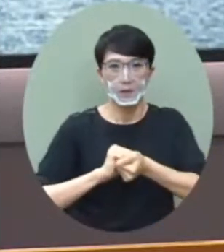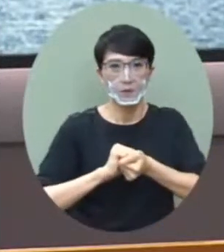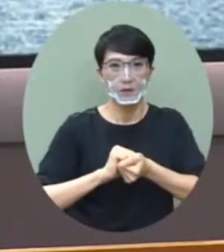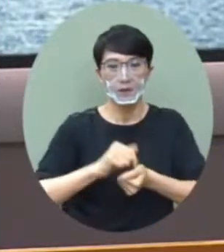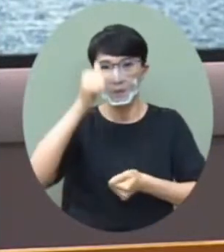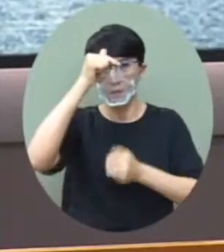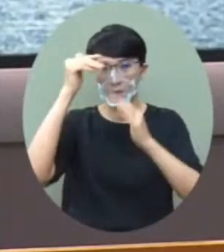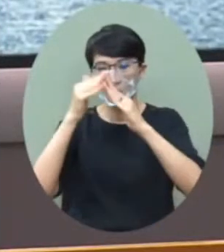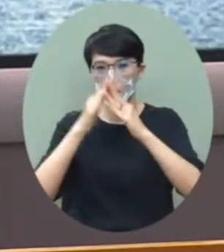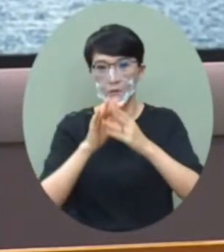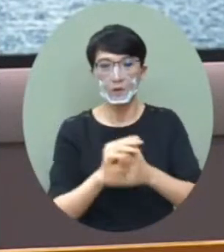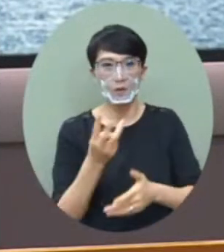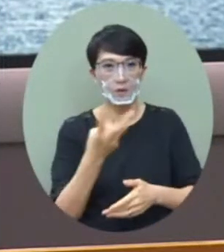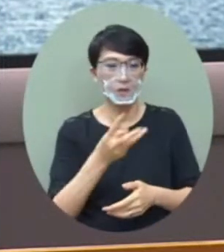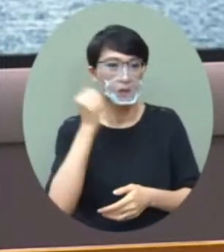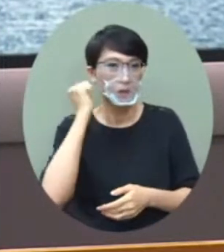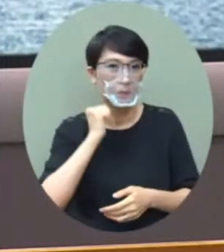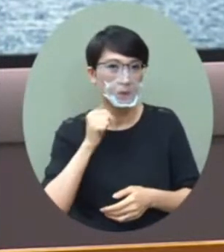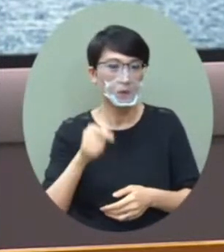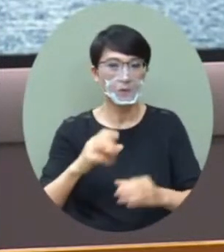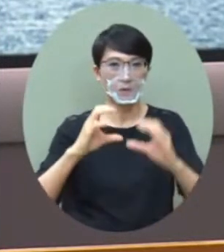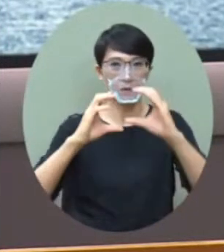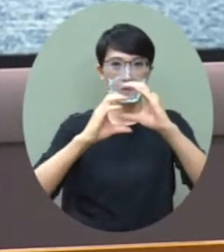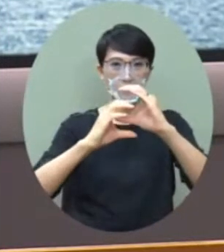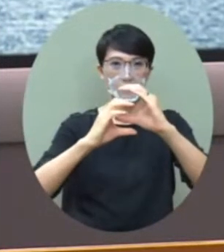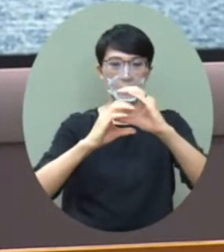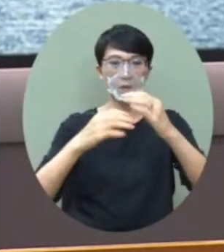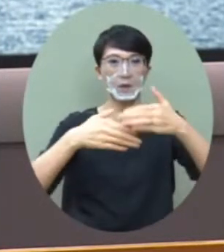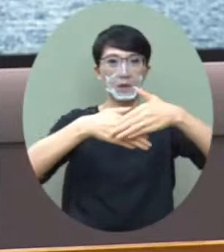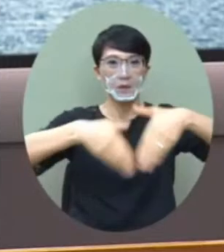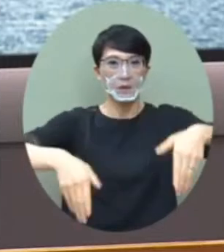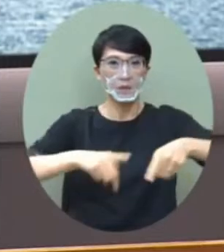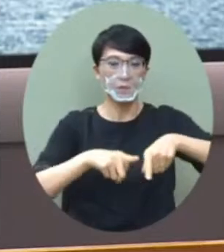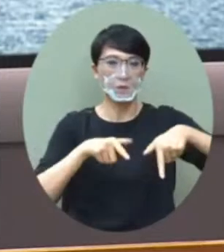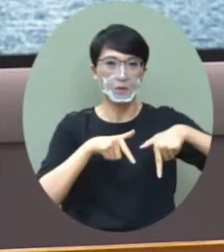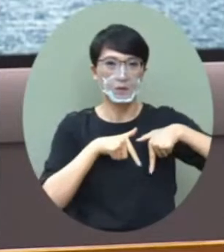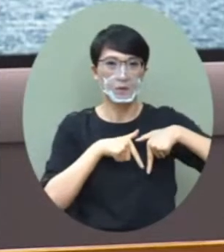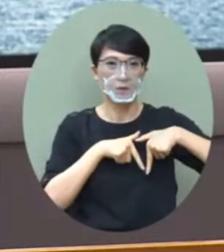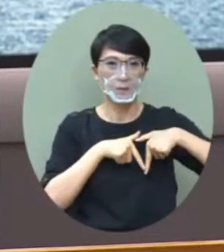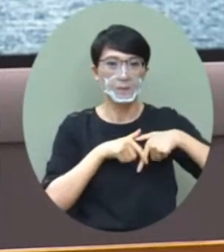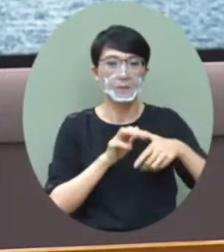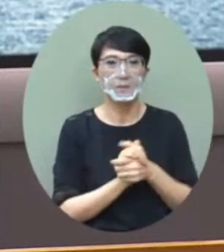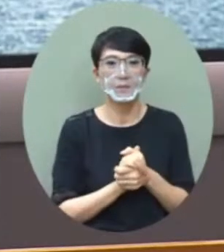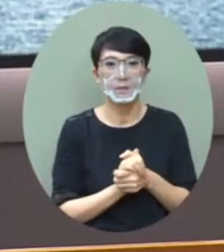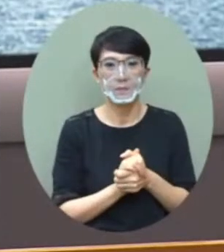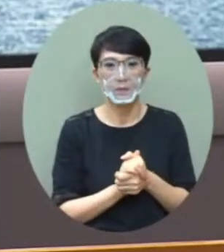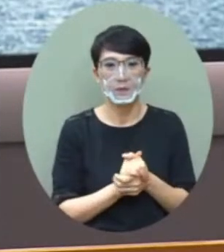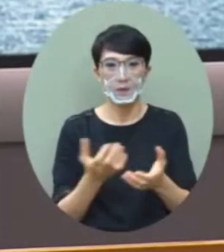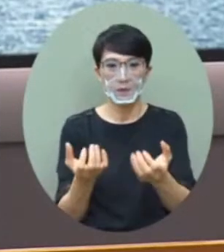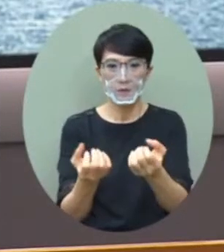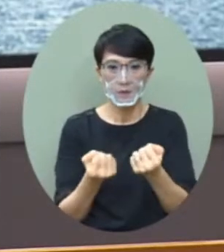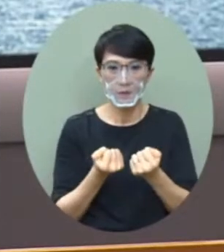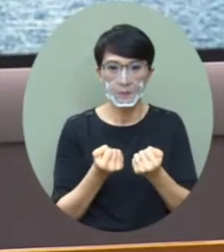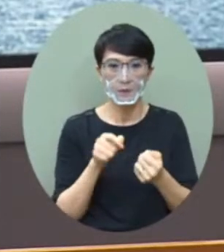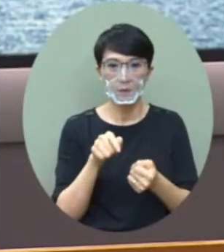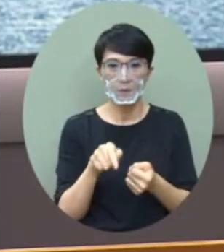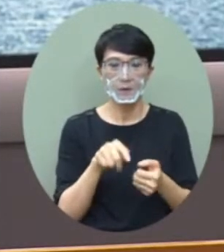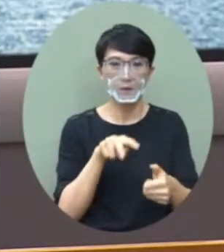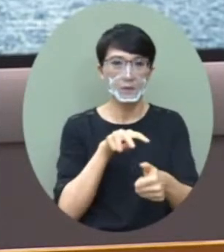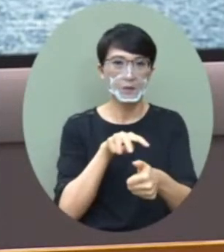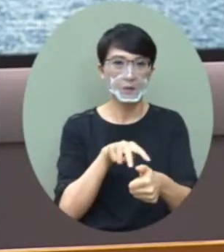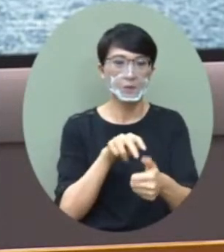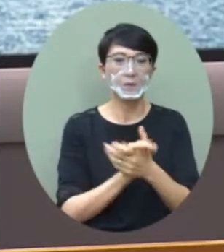three cases were transferred from Asia World Expo to Northlanta Hospital. They